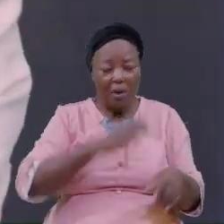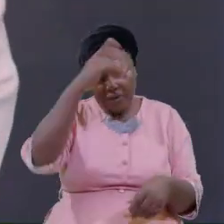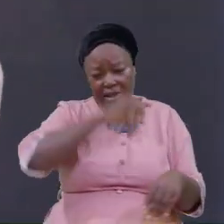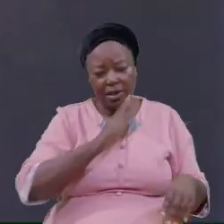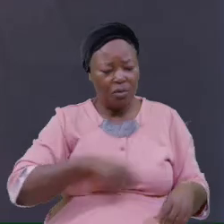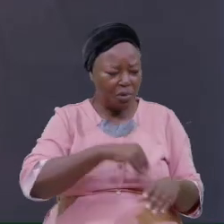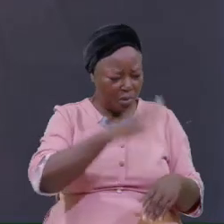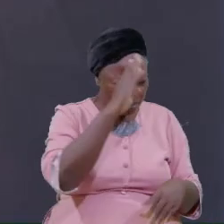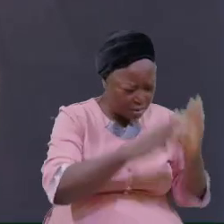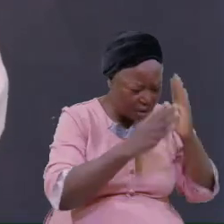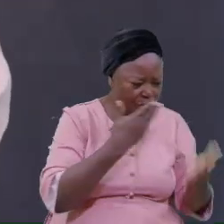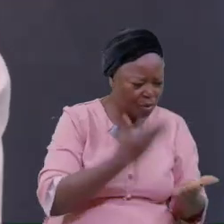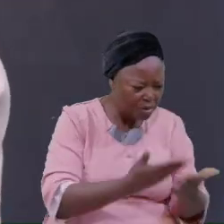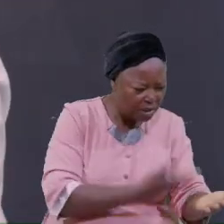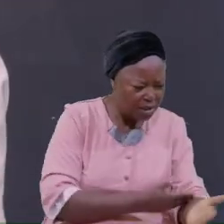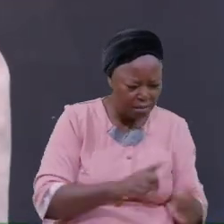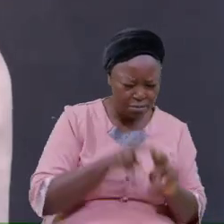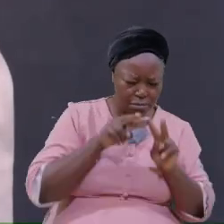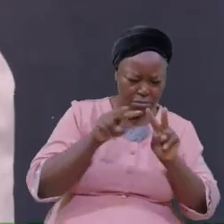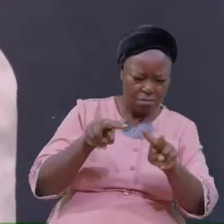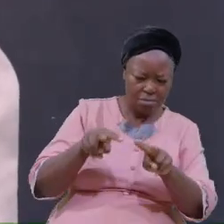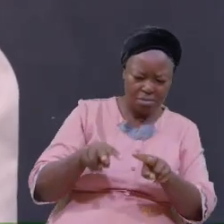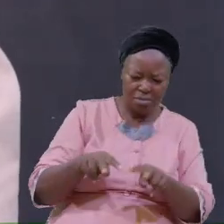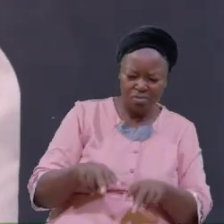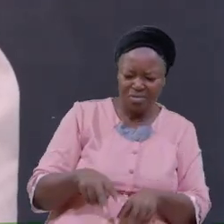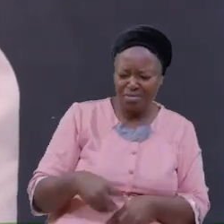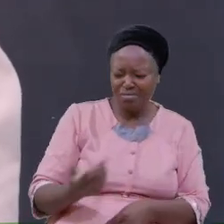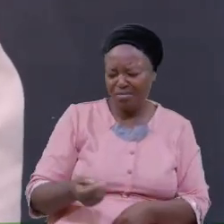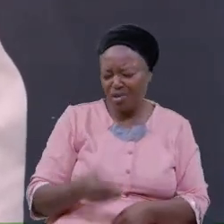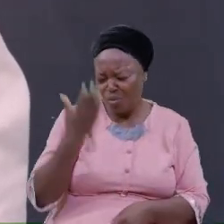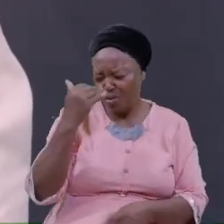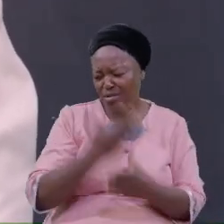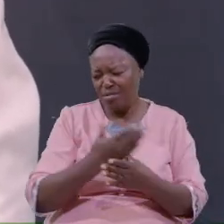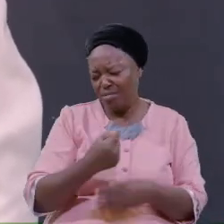He looked at me like I was coming from the latrine.